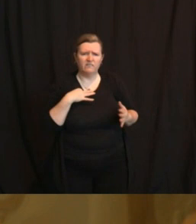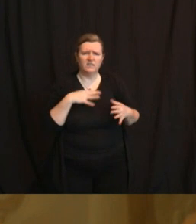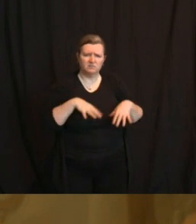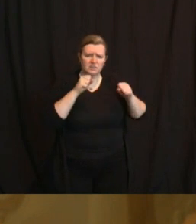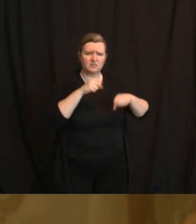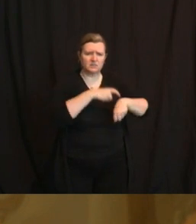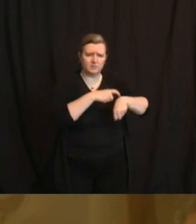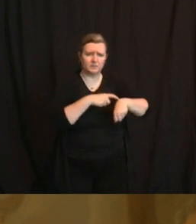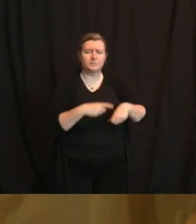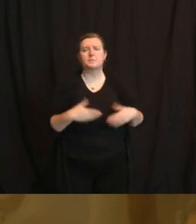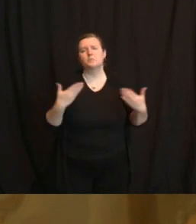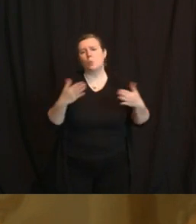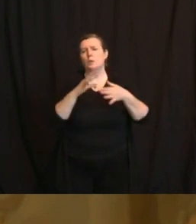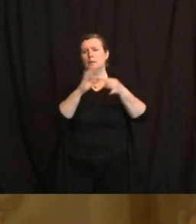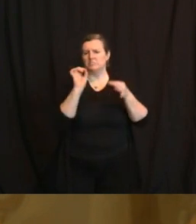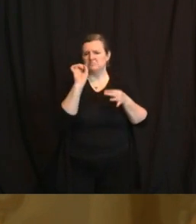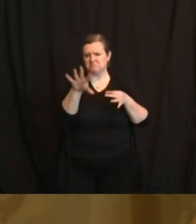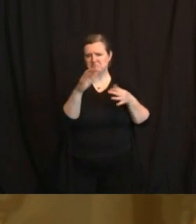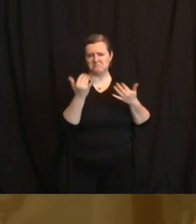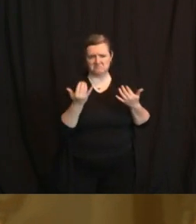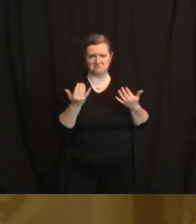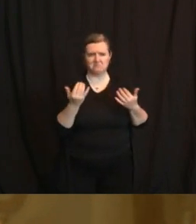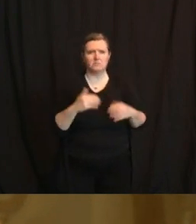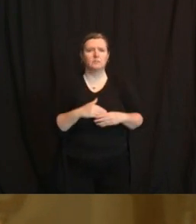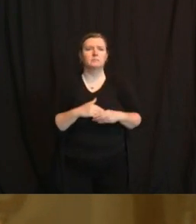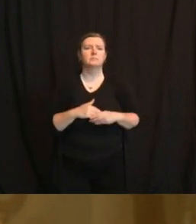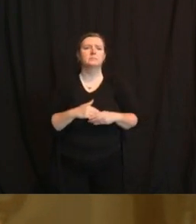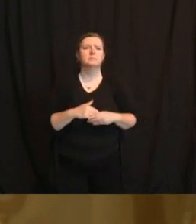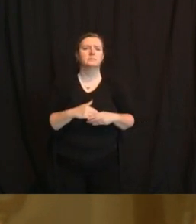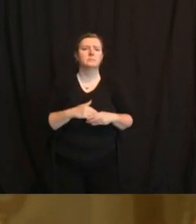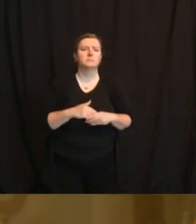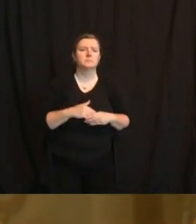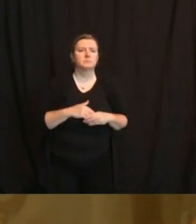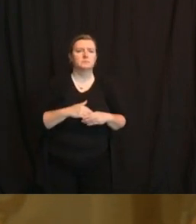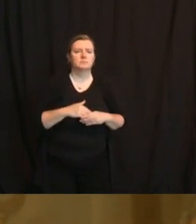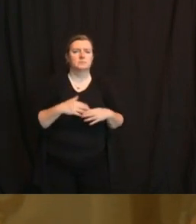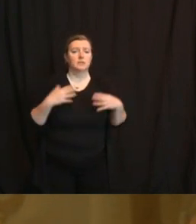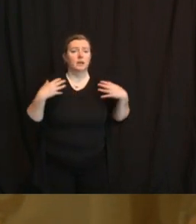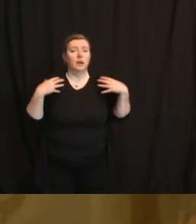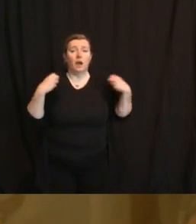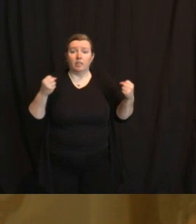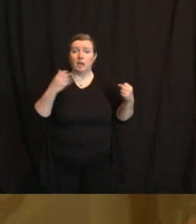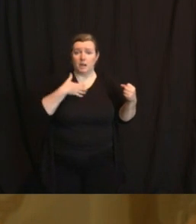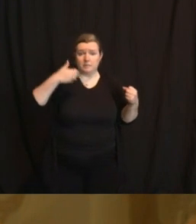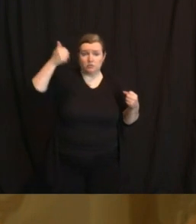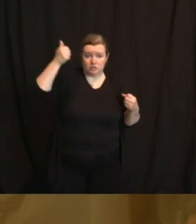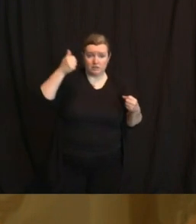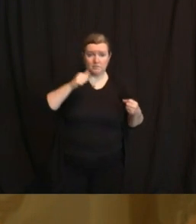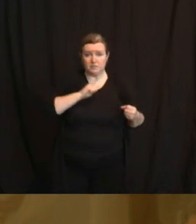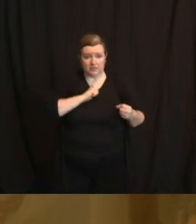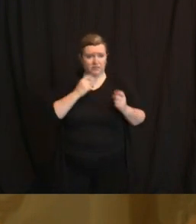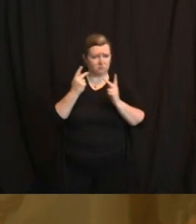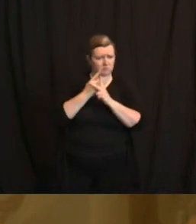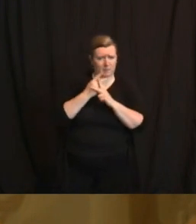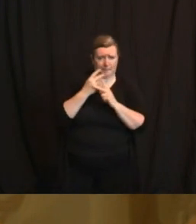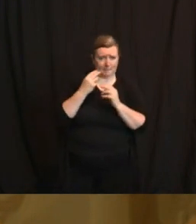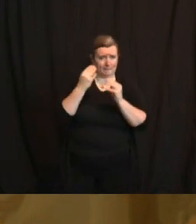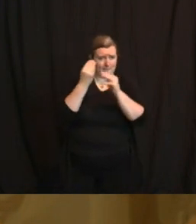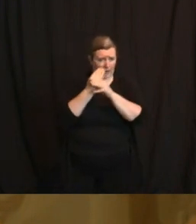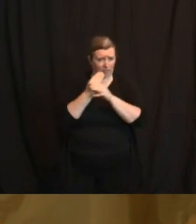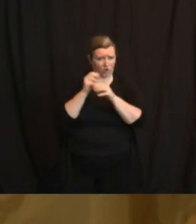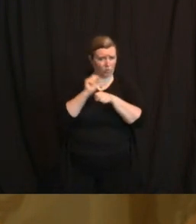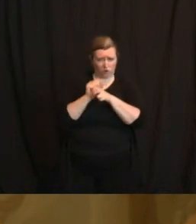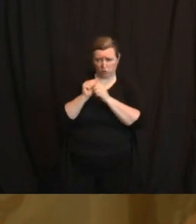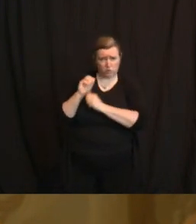to somewhat tag team on your remarks about the Commissioner of Health, I just did the math. I have been with her or on the phone with her